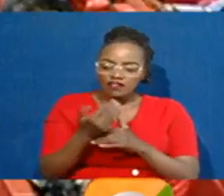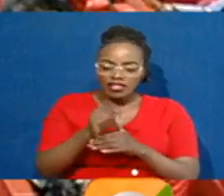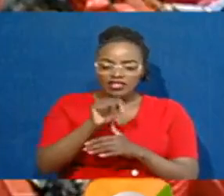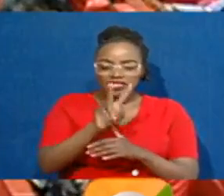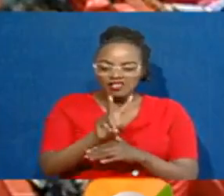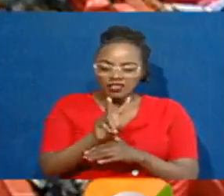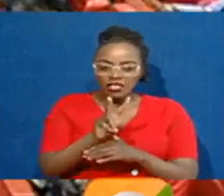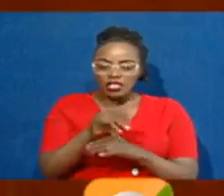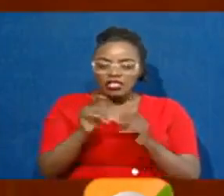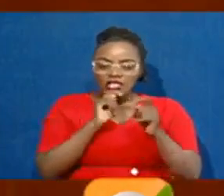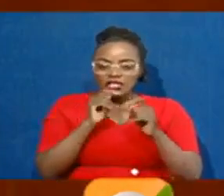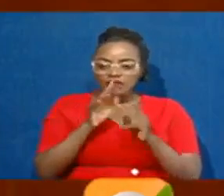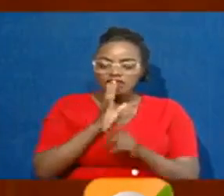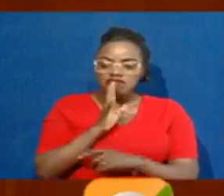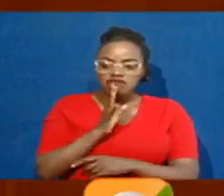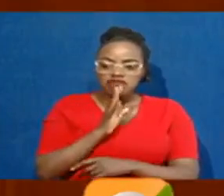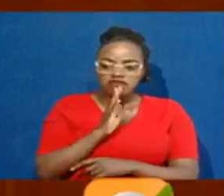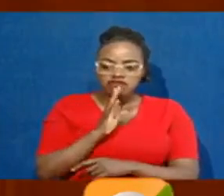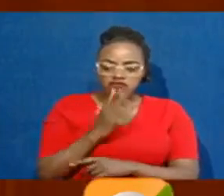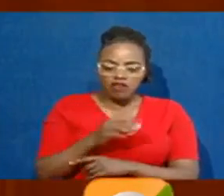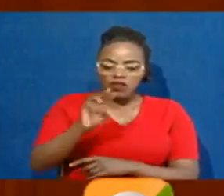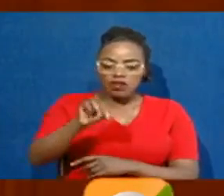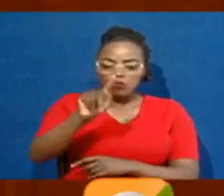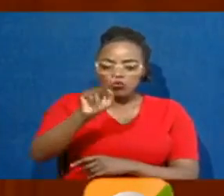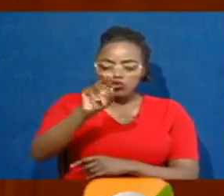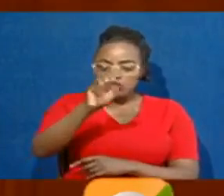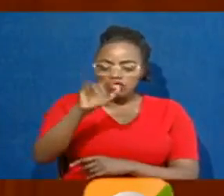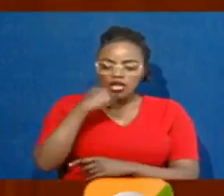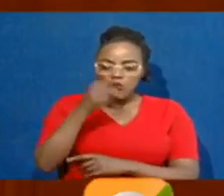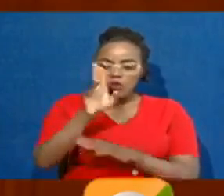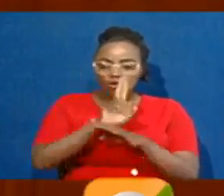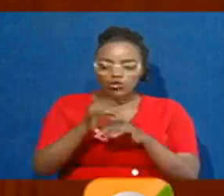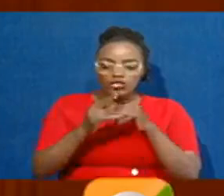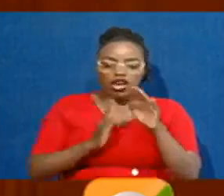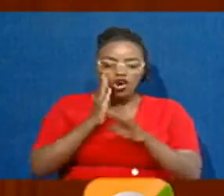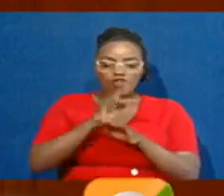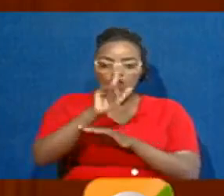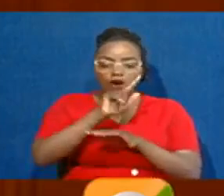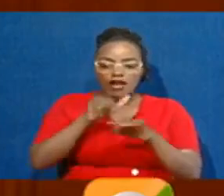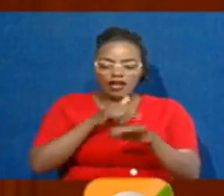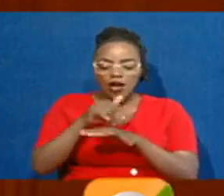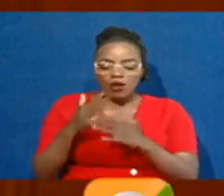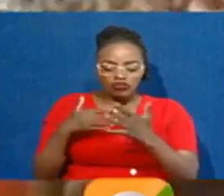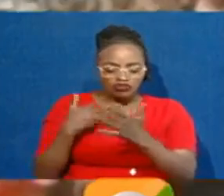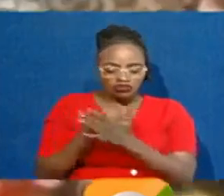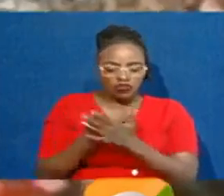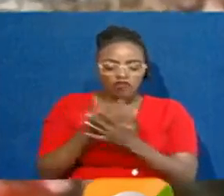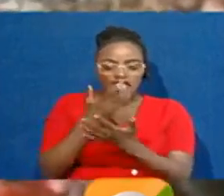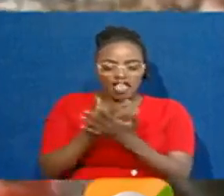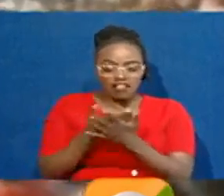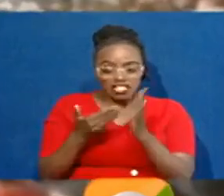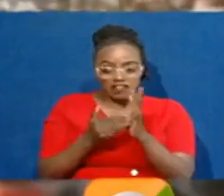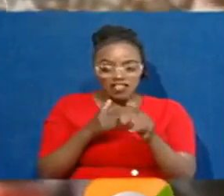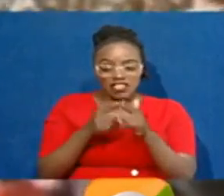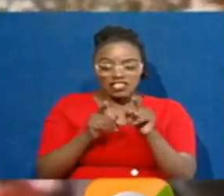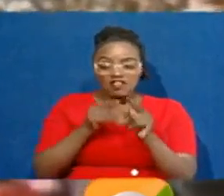lengthy press conference, the move of the motion Mwingi Mutuse, who took more than 60 minutes to prosecute his matter, seemed to